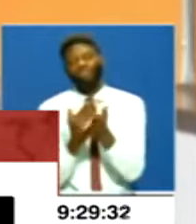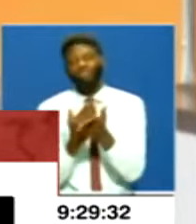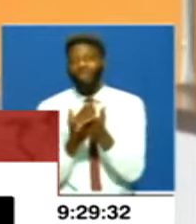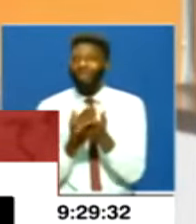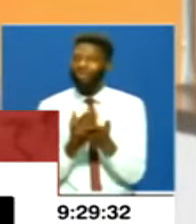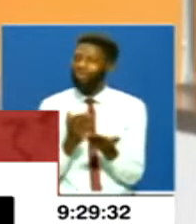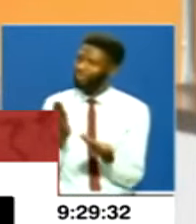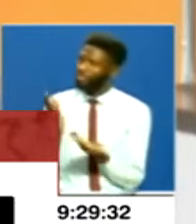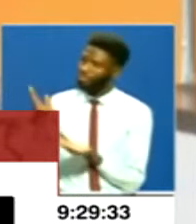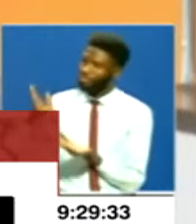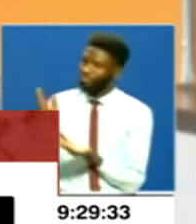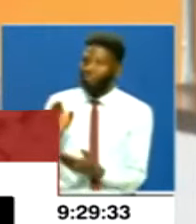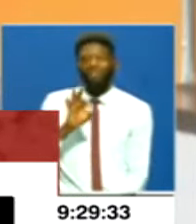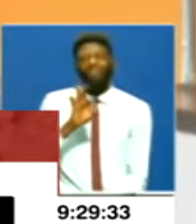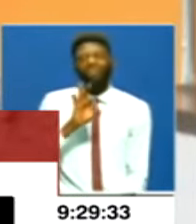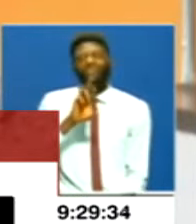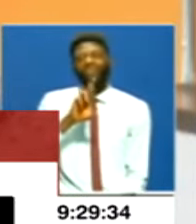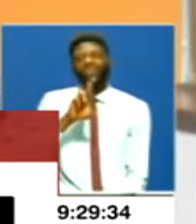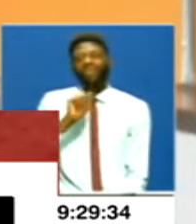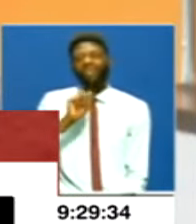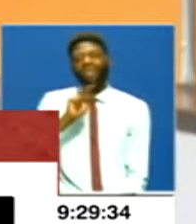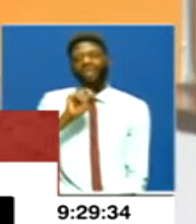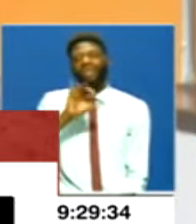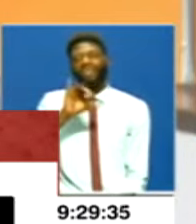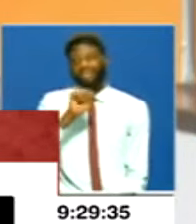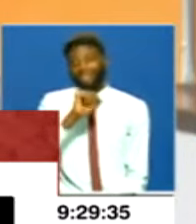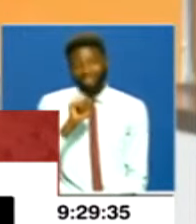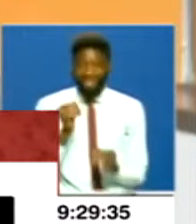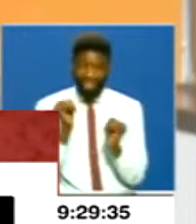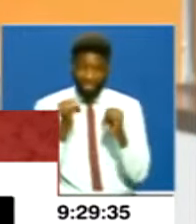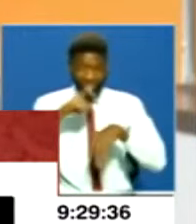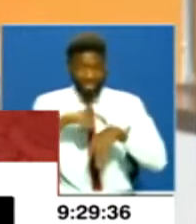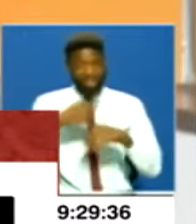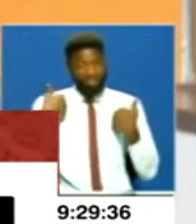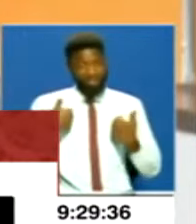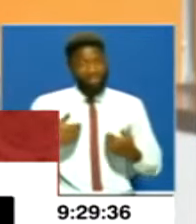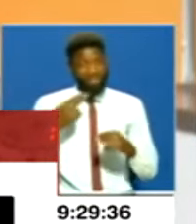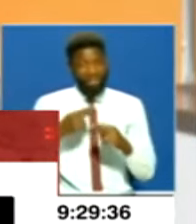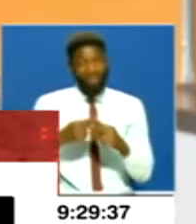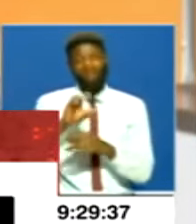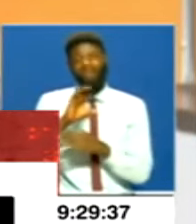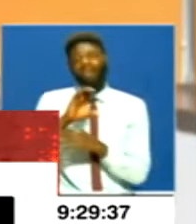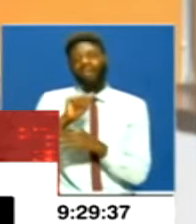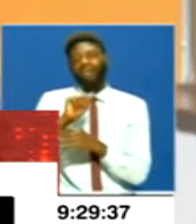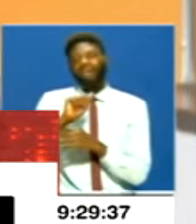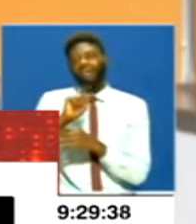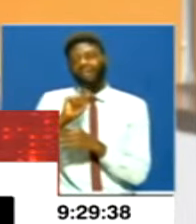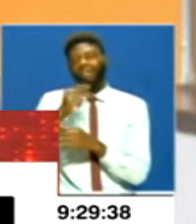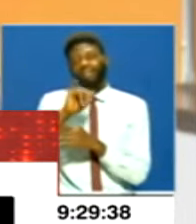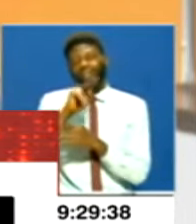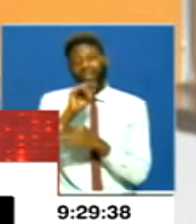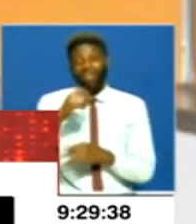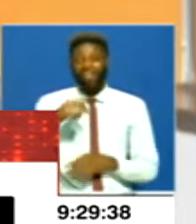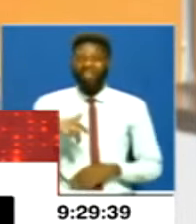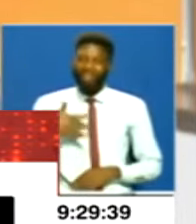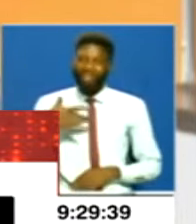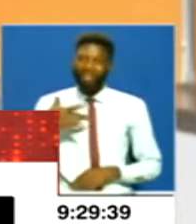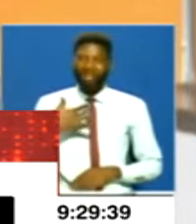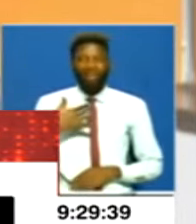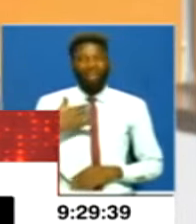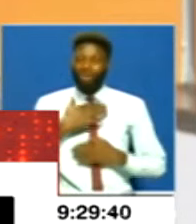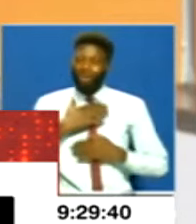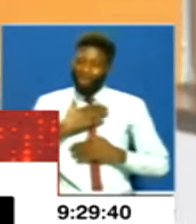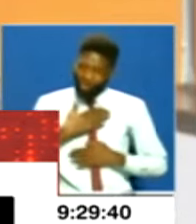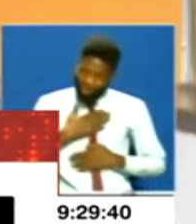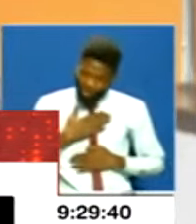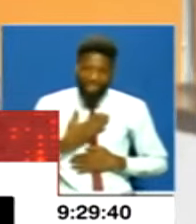Ngwata Francis on Legends Edition. My name is Catherine Kasavuli. I feel so honored to have hosted